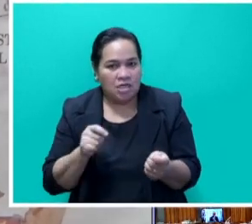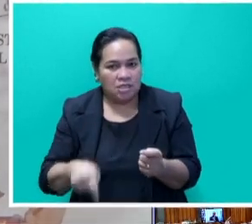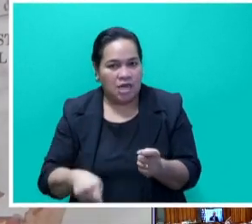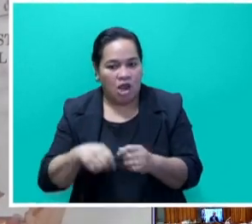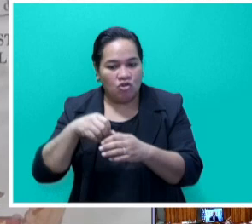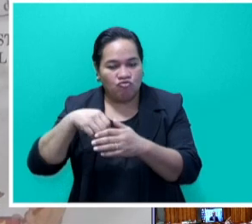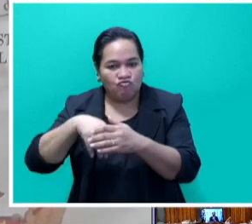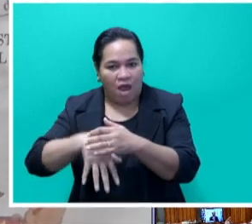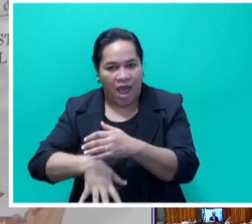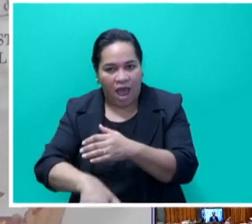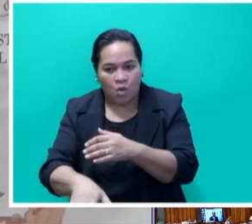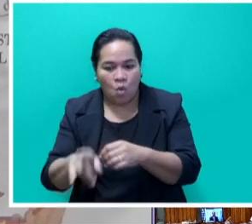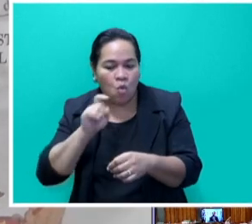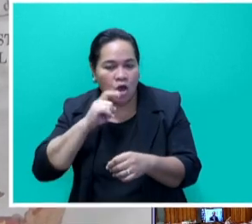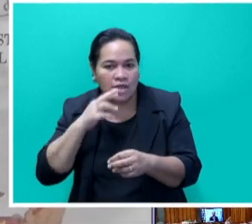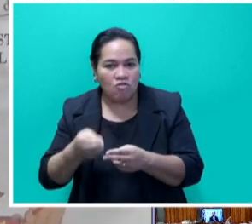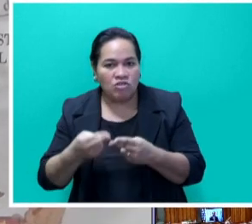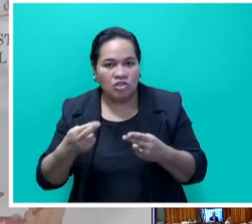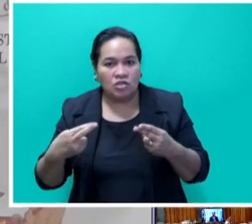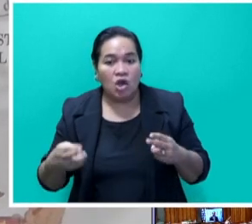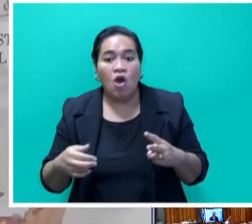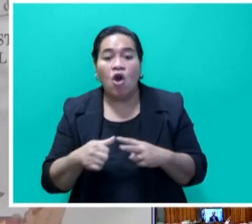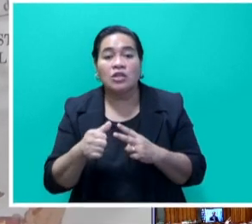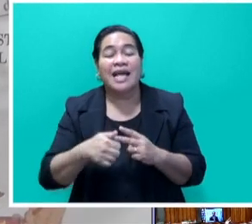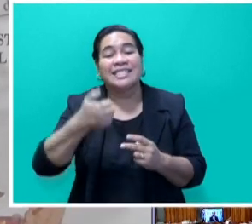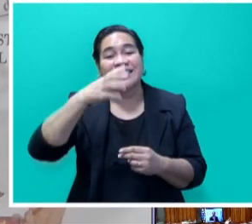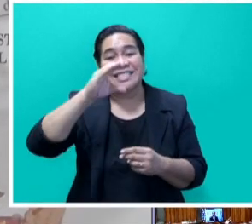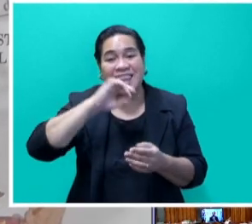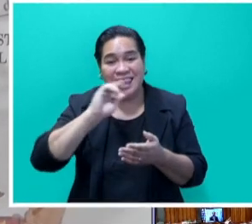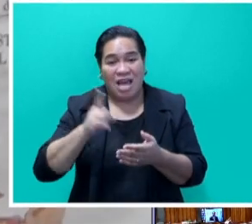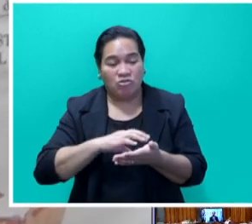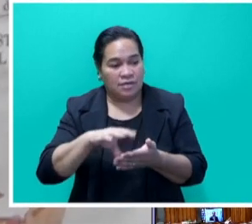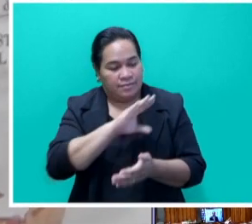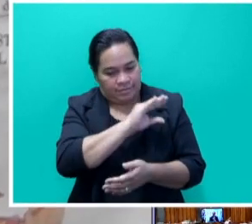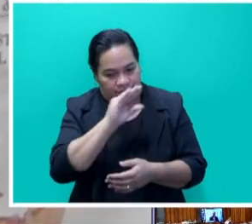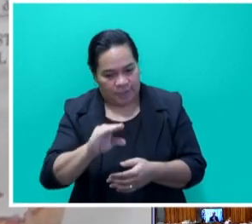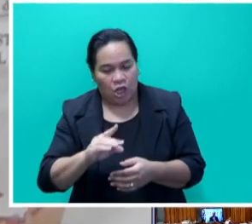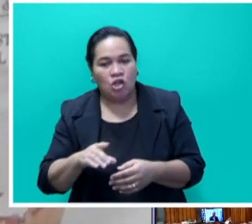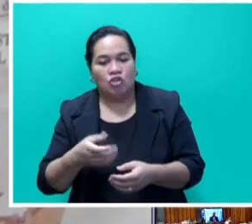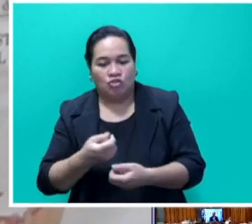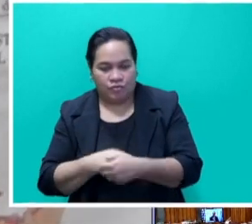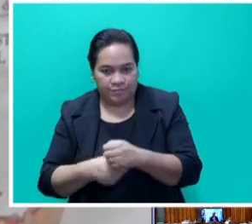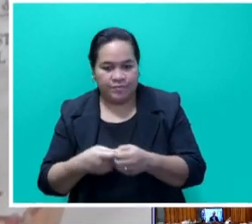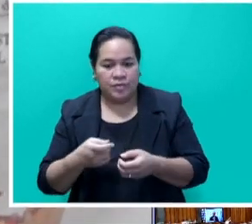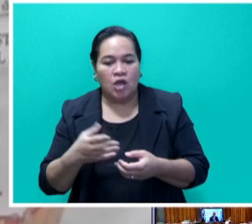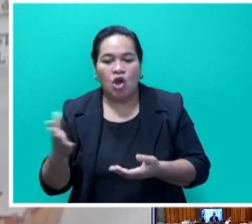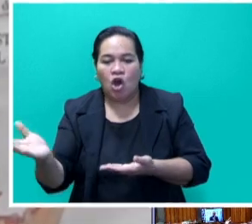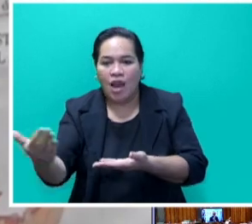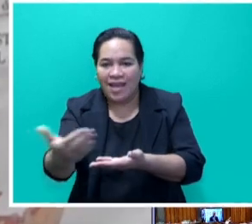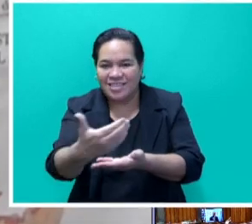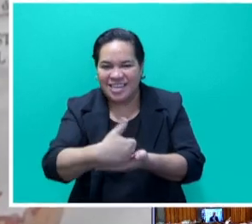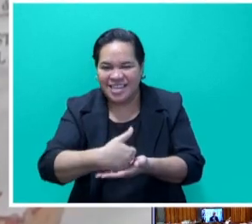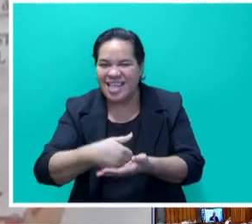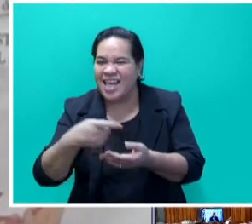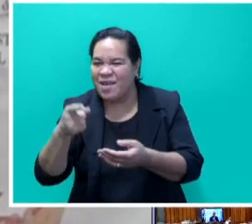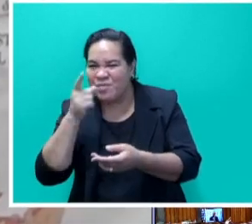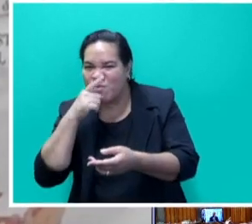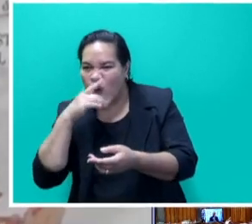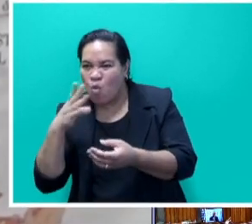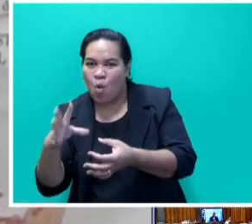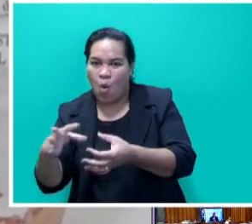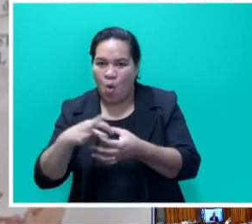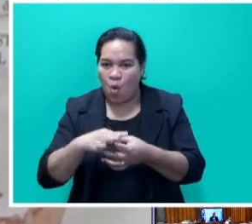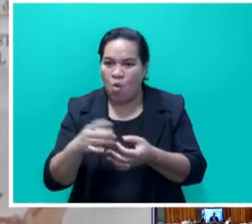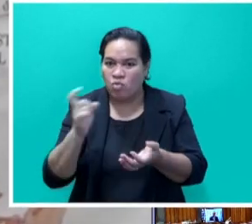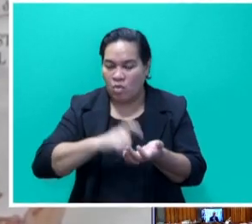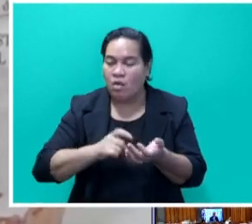resources. An allocation of 60,000 continues our improvement efforts in the collection of revenue and arrears. To help out